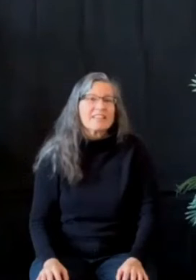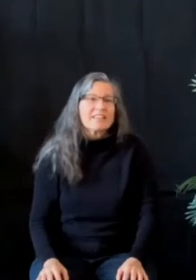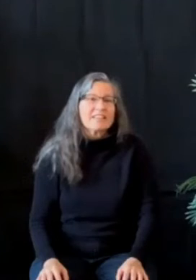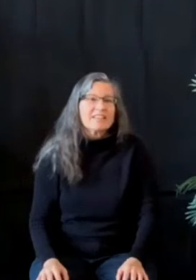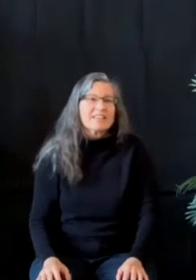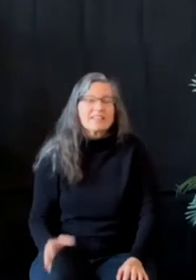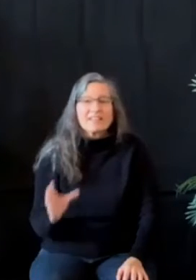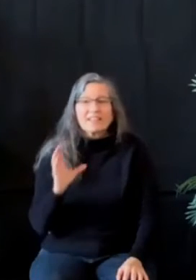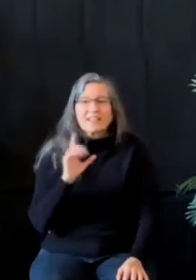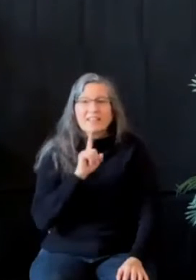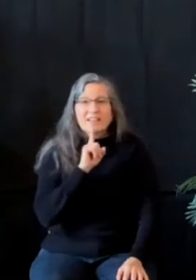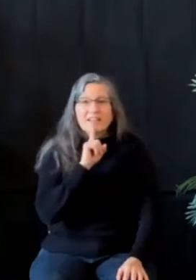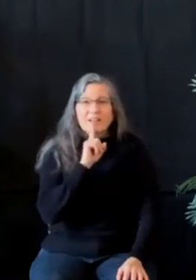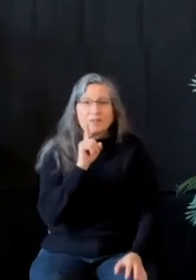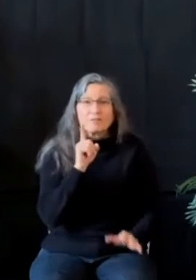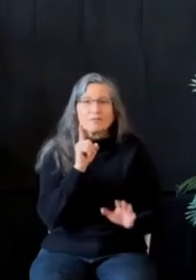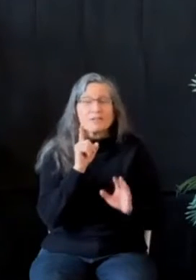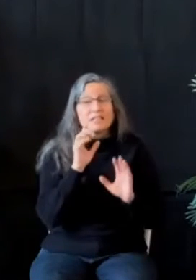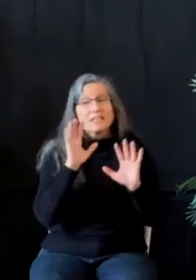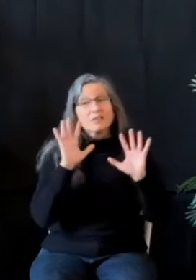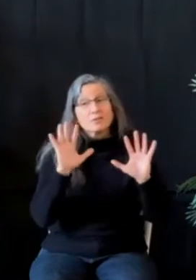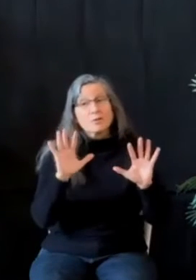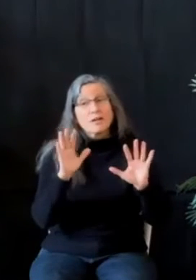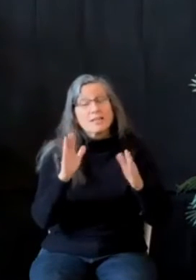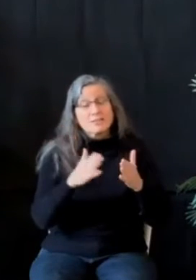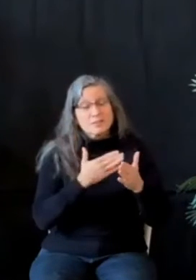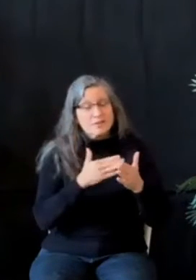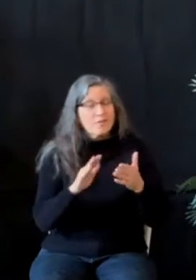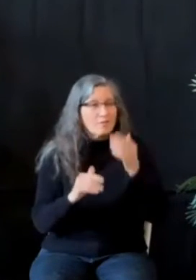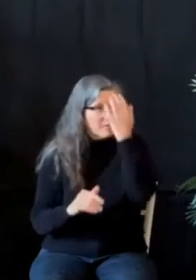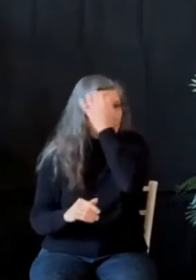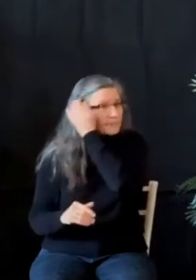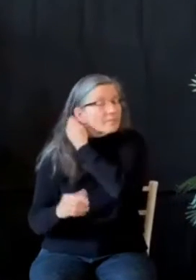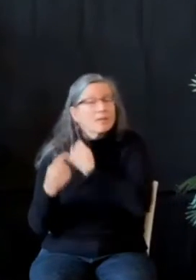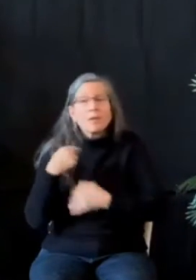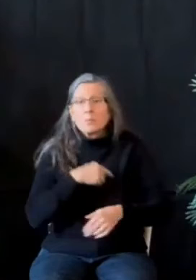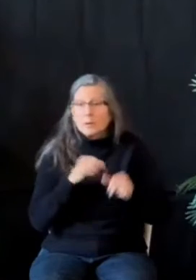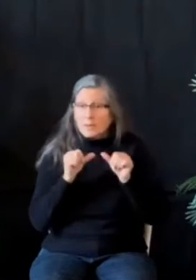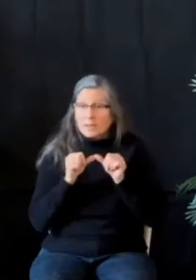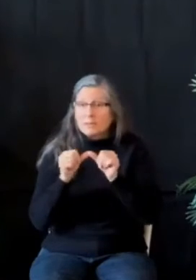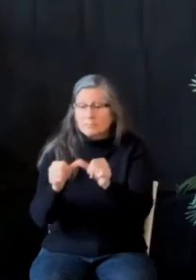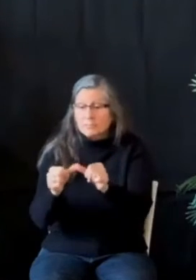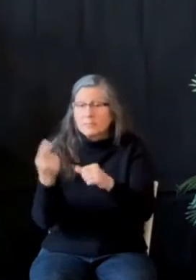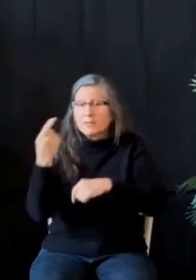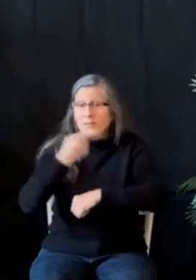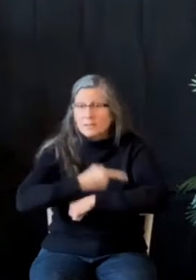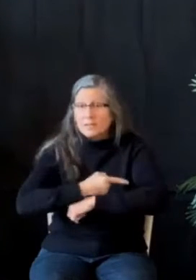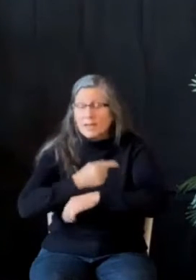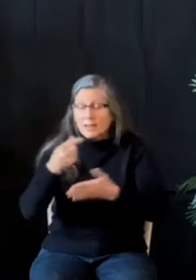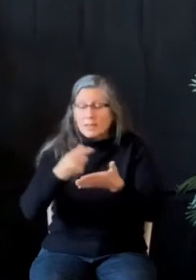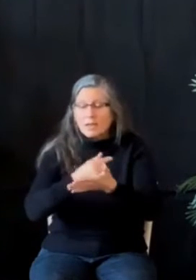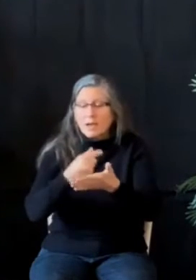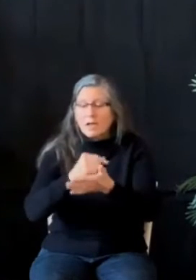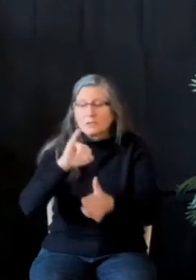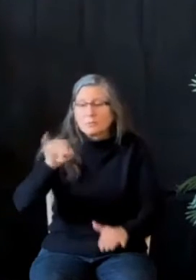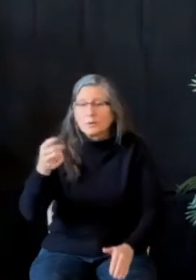An extremely brave soul. Well, we're going to continue today in the Gospel of